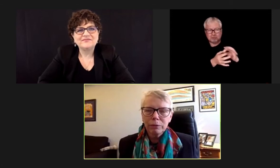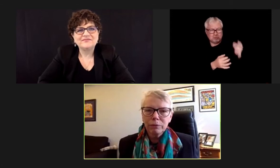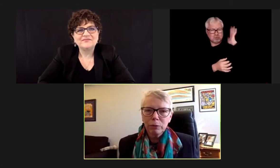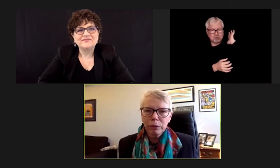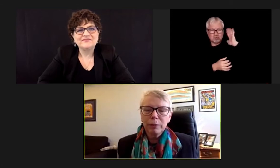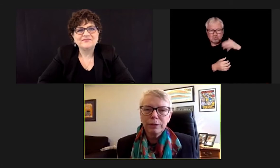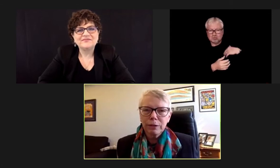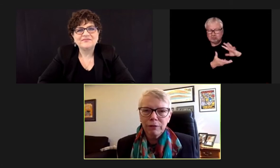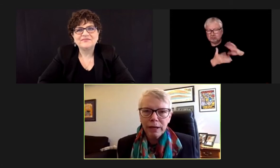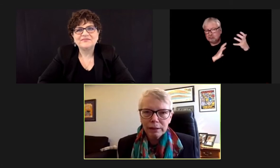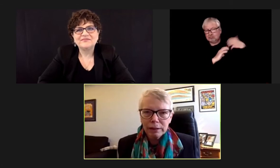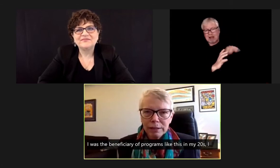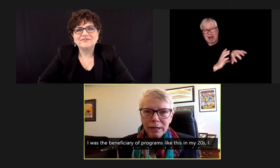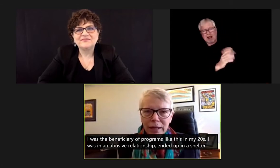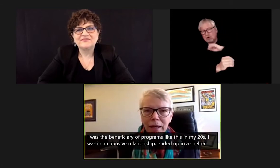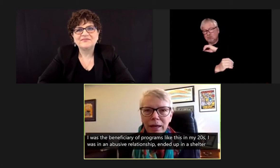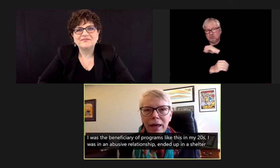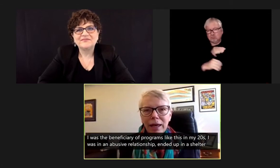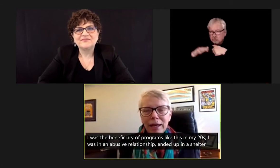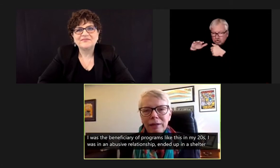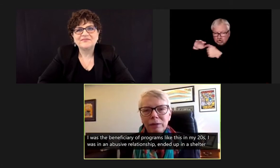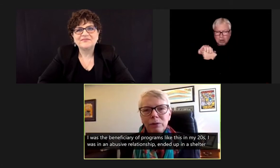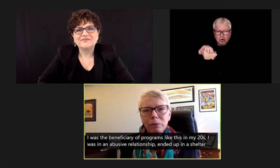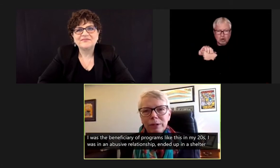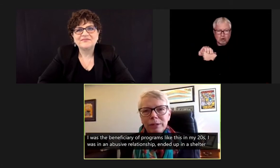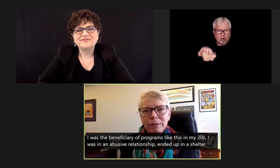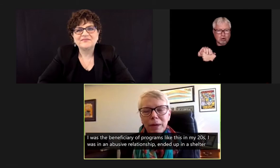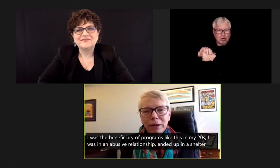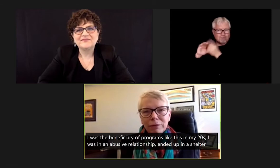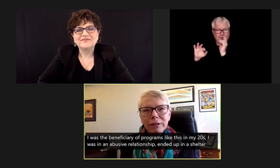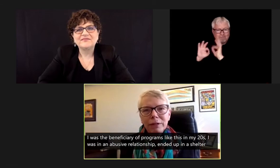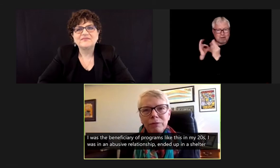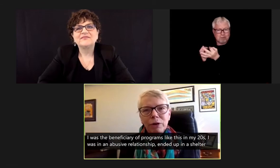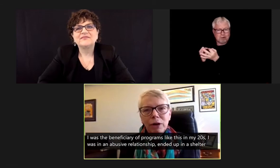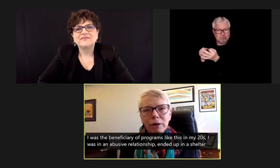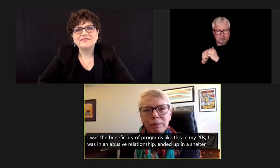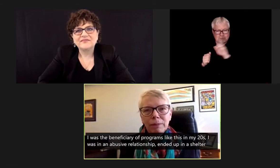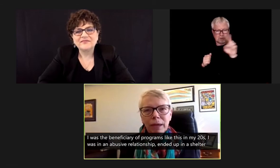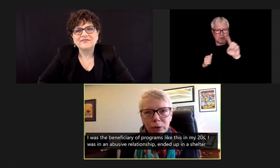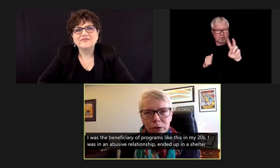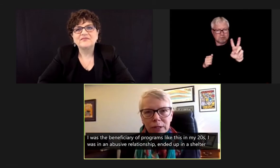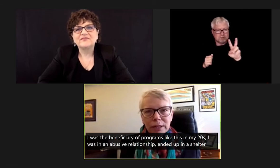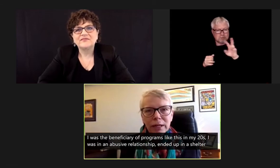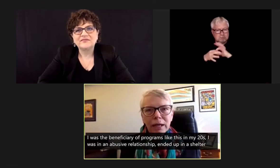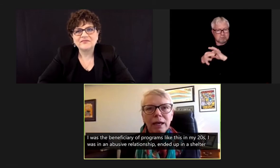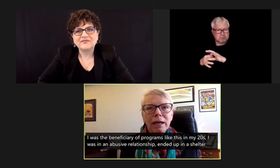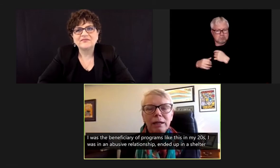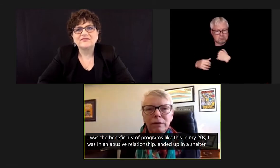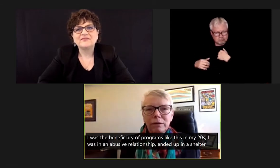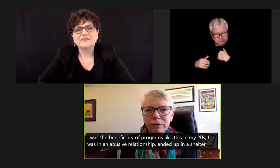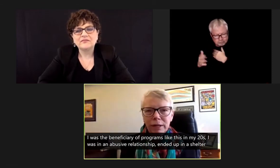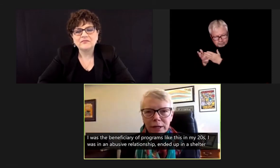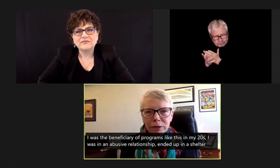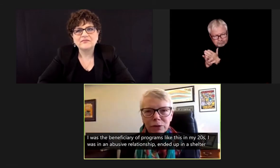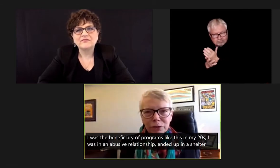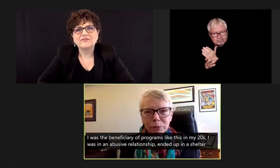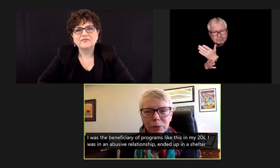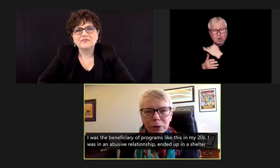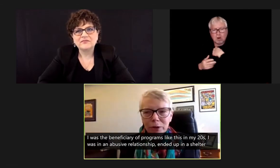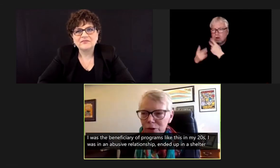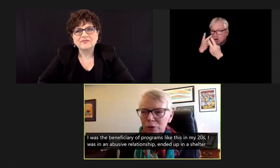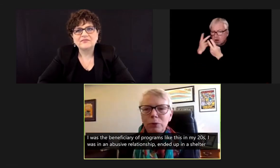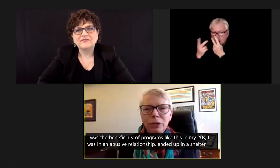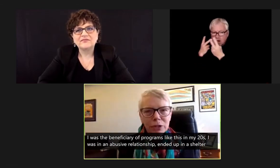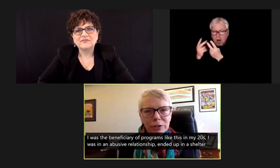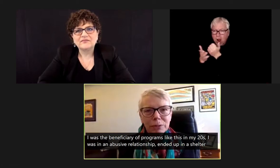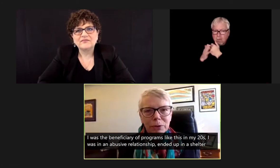families with domestic violence, and was benefited from housing and financial